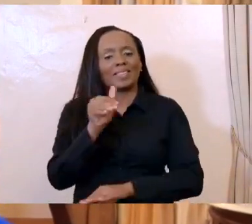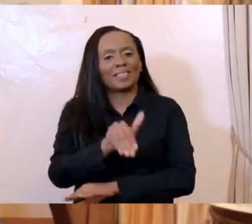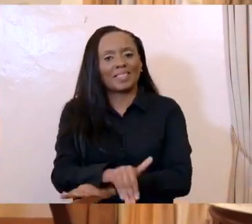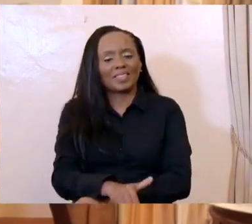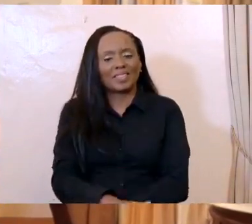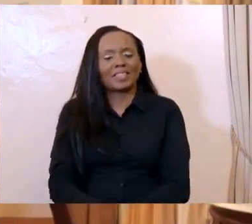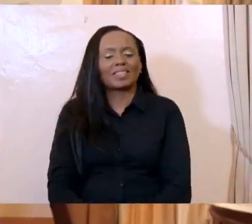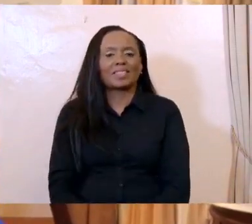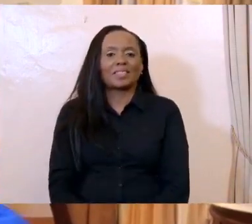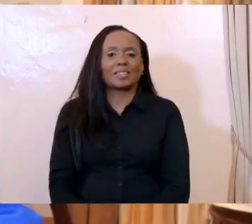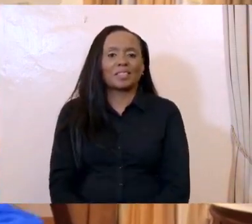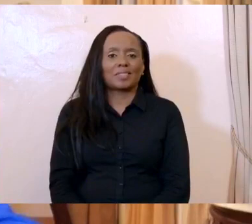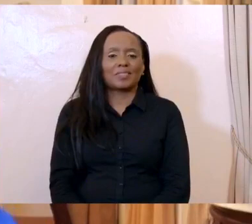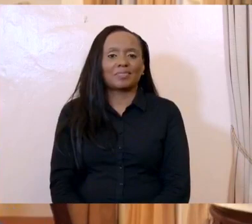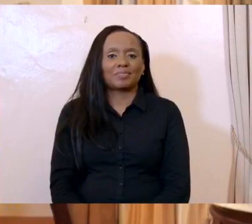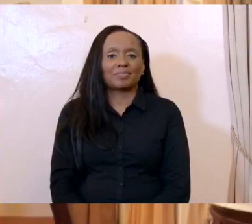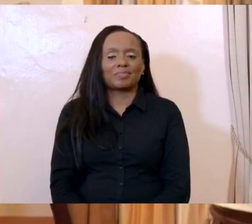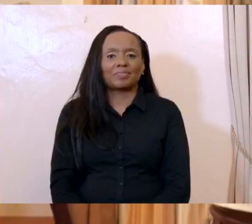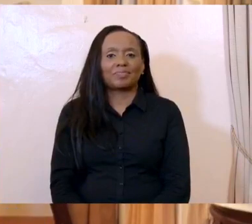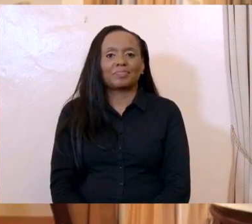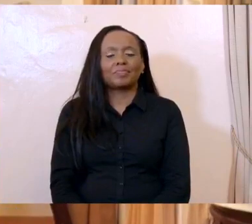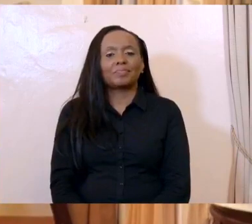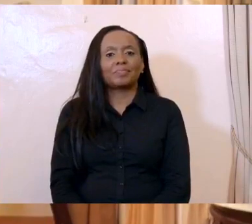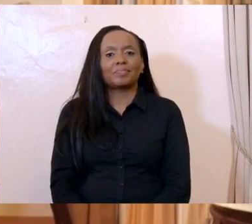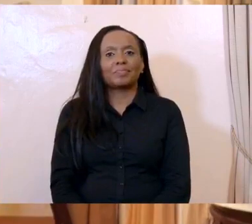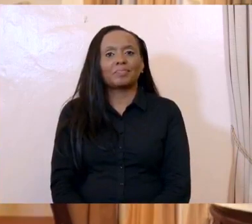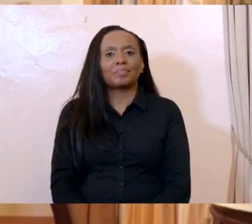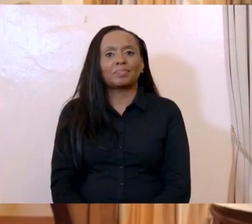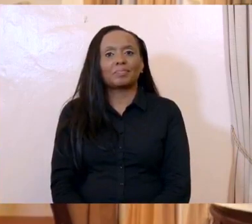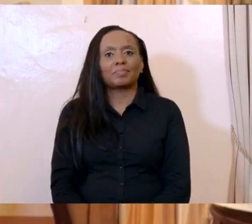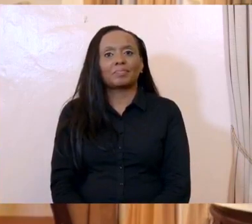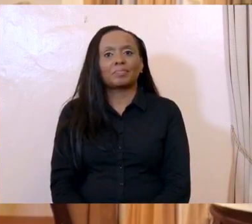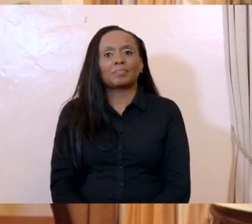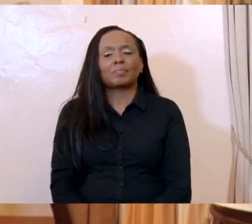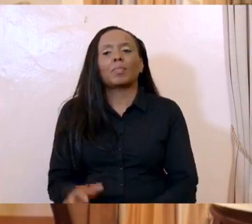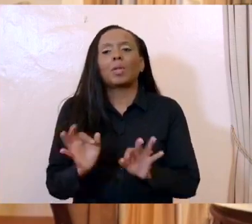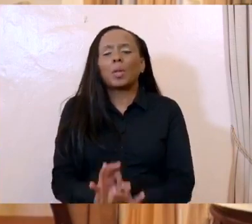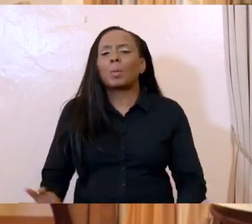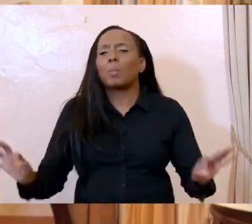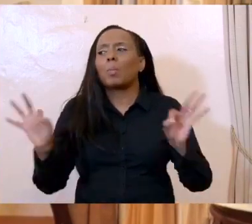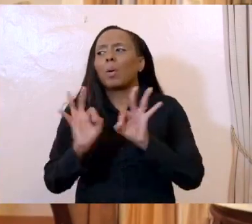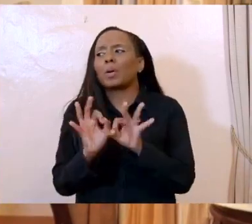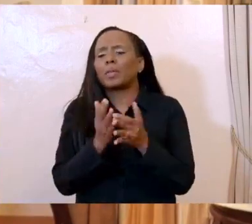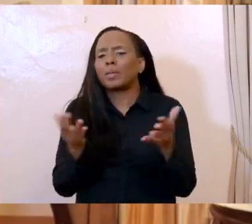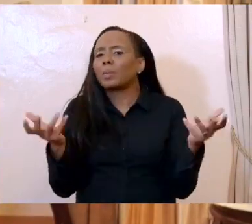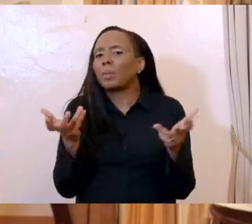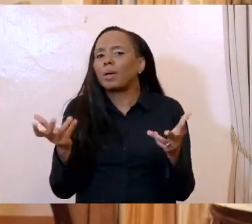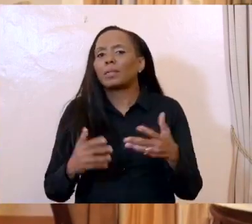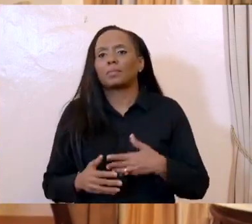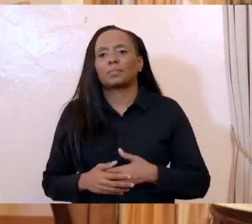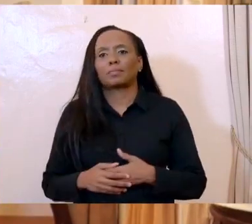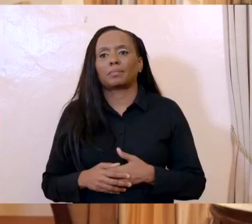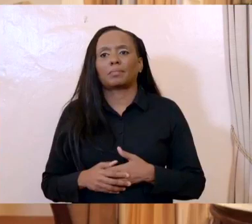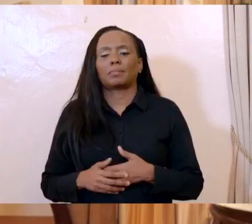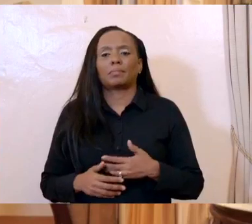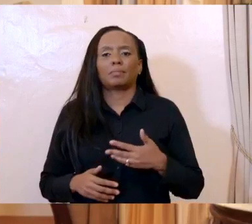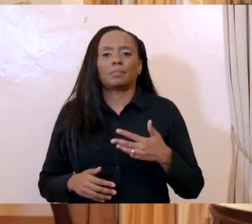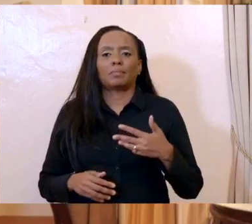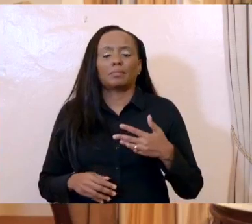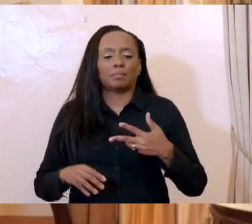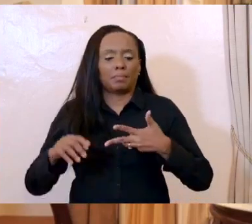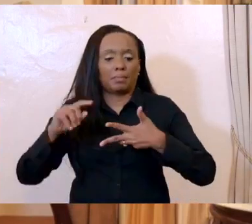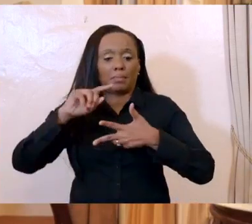evening. The key actions we're being asked to take at this time is to continue to wear our